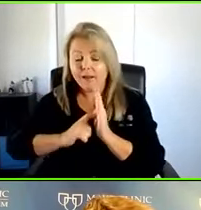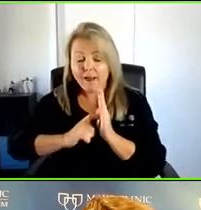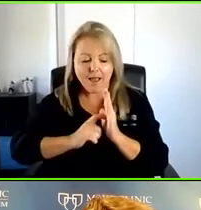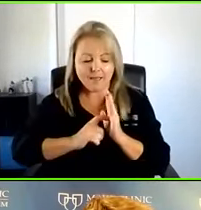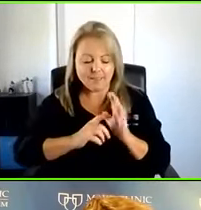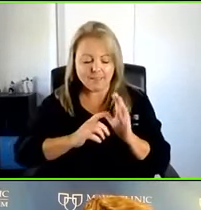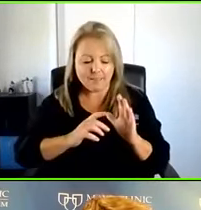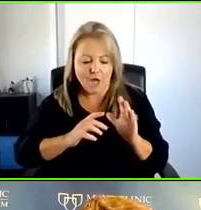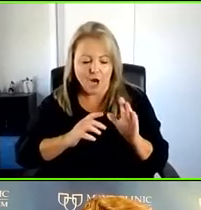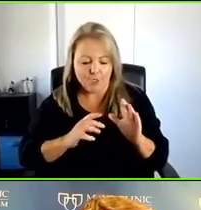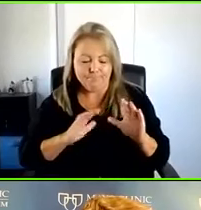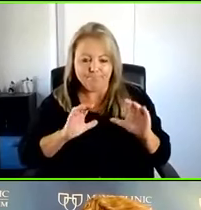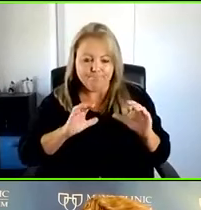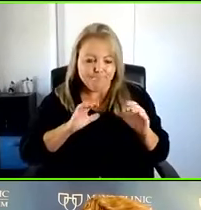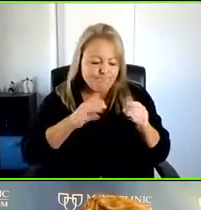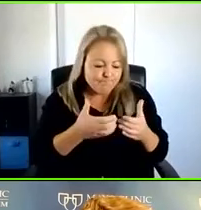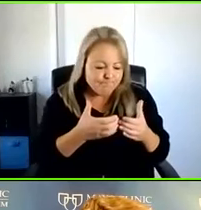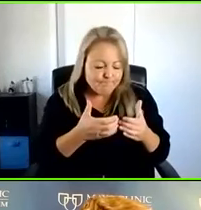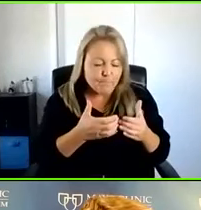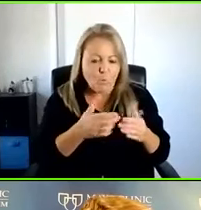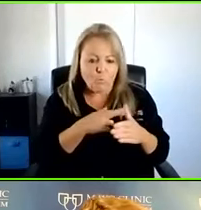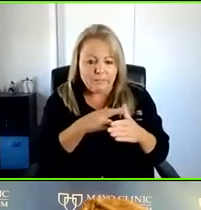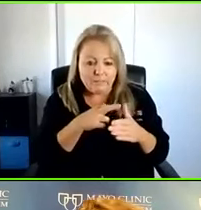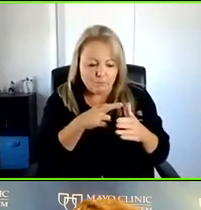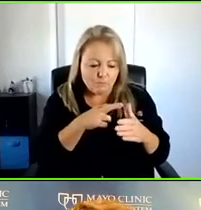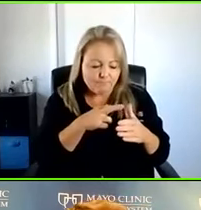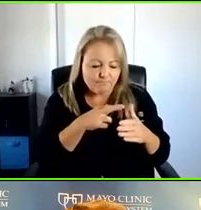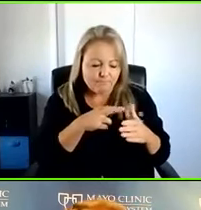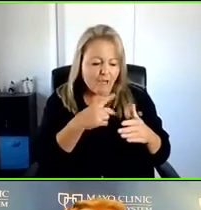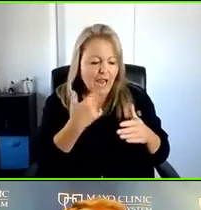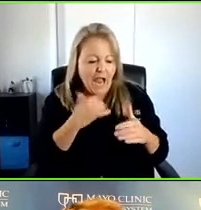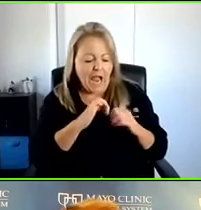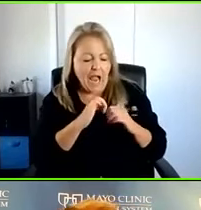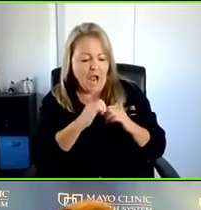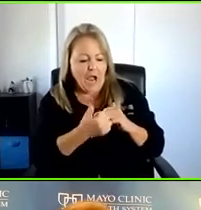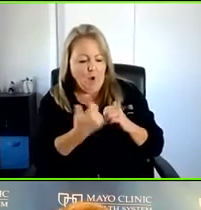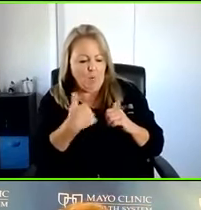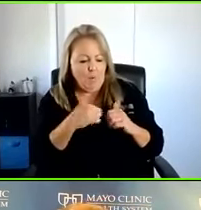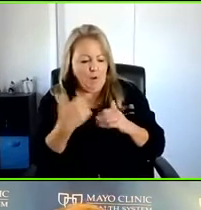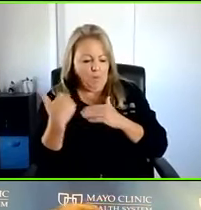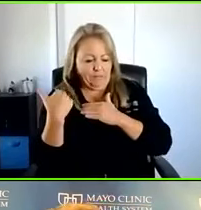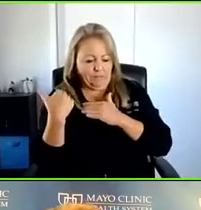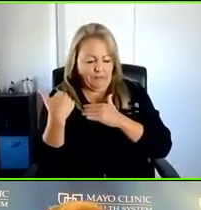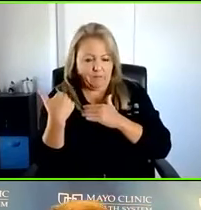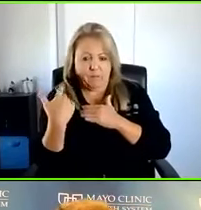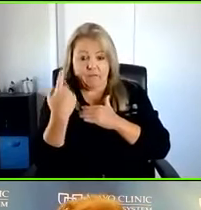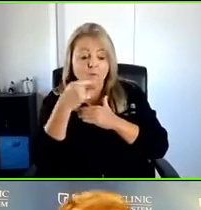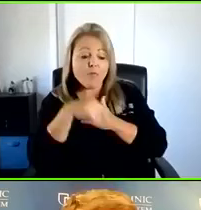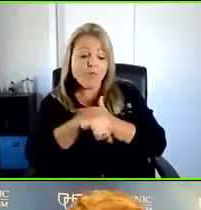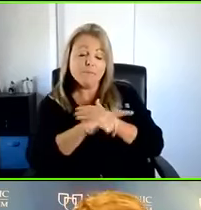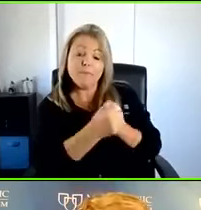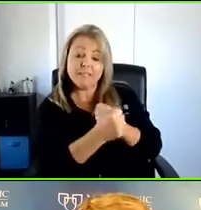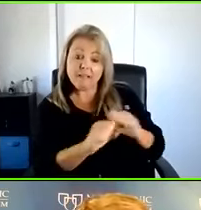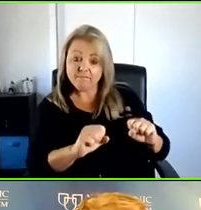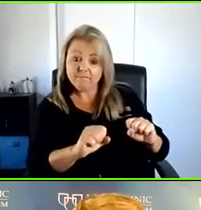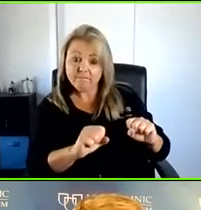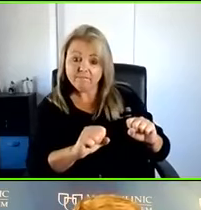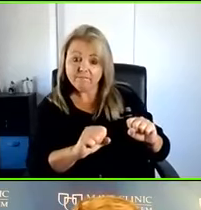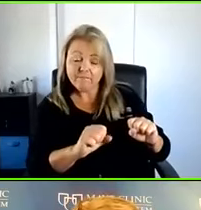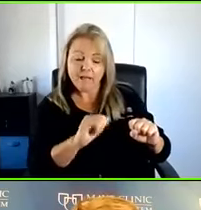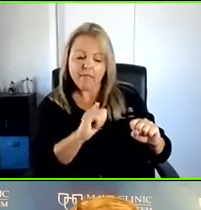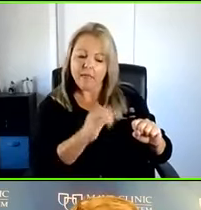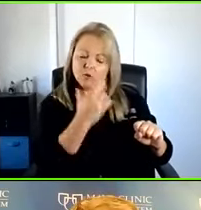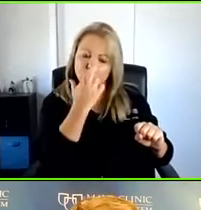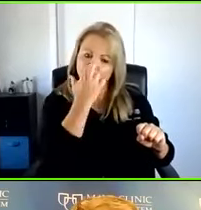collective responsibility and the importance of keeping our children and our school staff safe. And that's really why